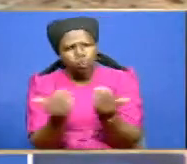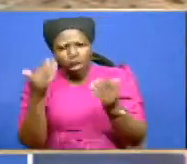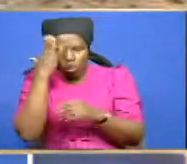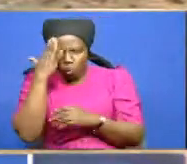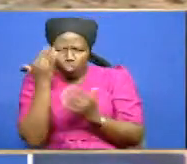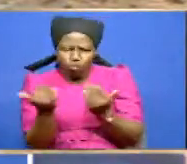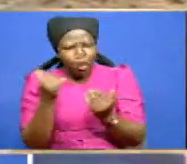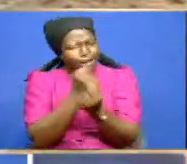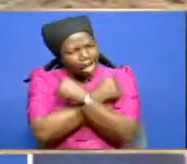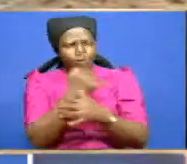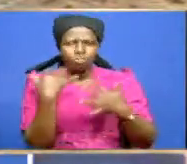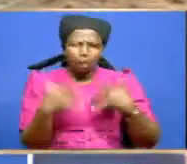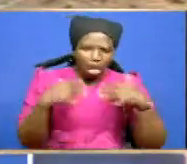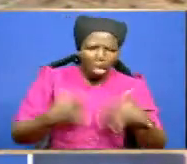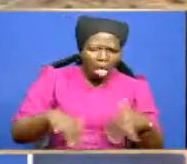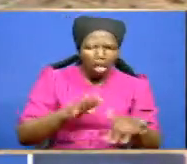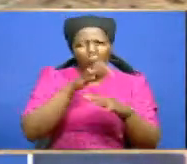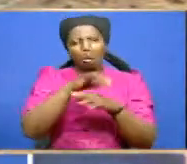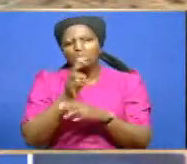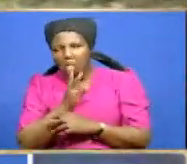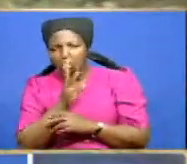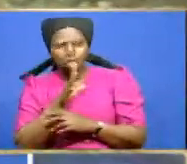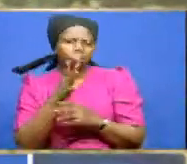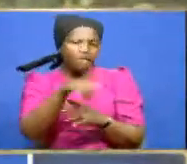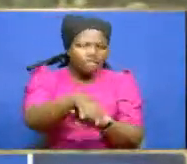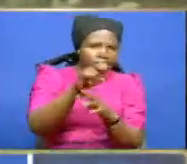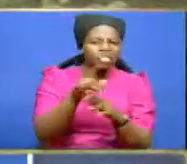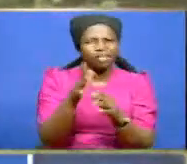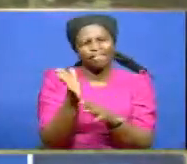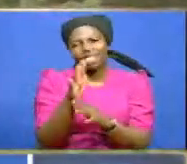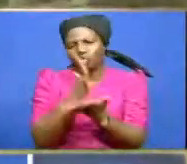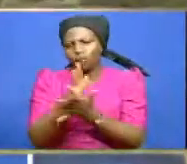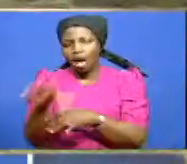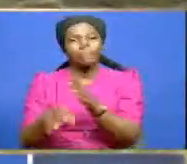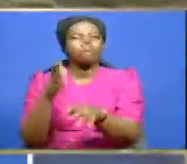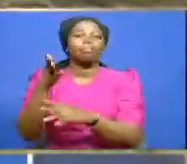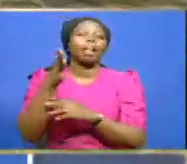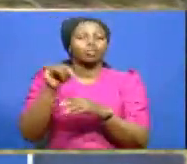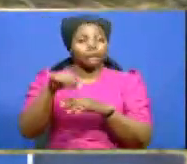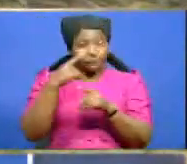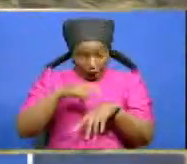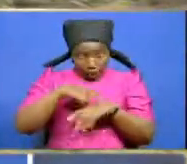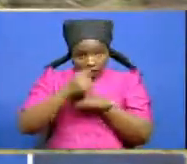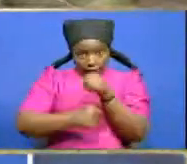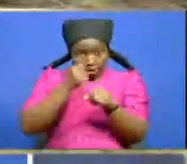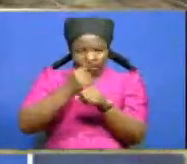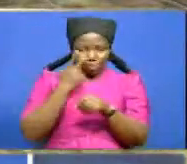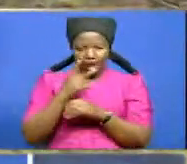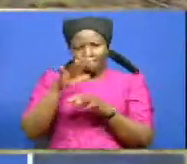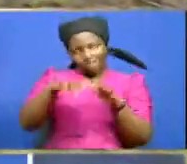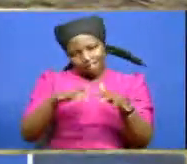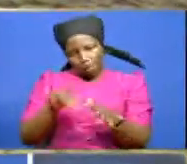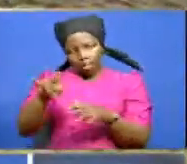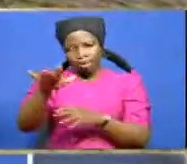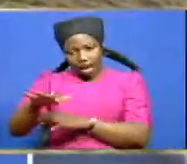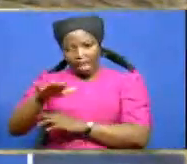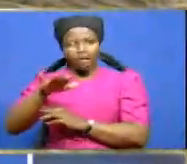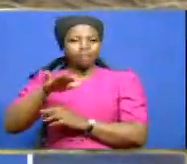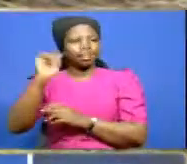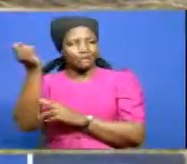around the lake kushika samaki na mnyama ako hapo. This time of the year would see farmers in this part of Kenya reap big from maize